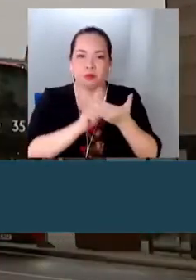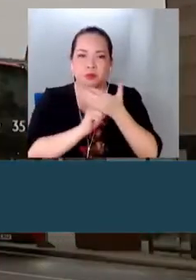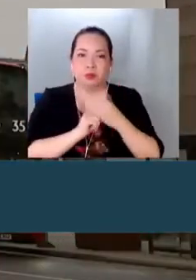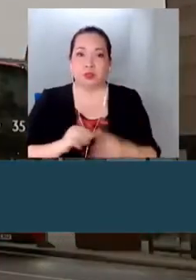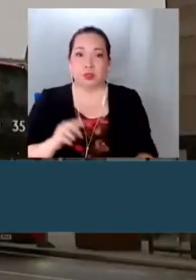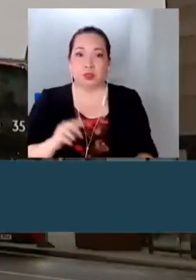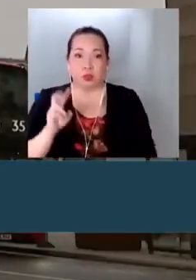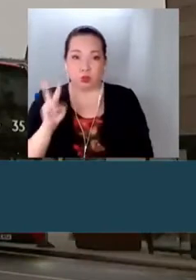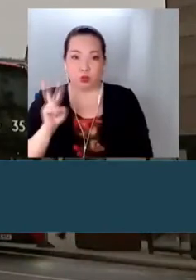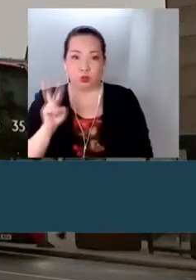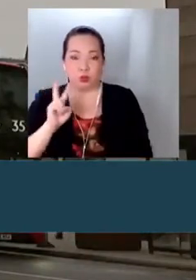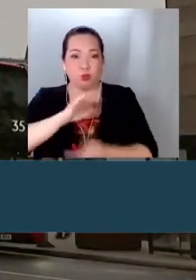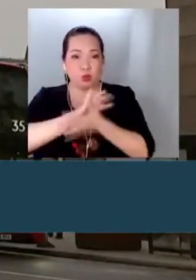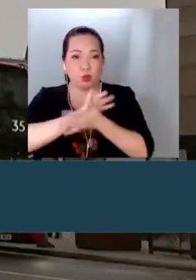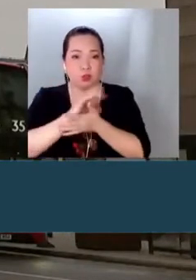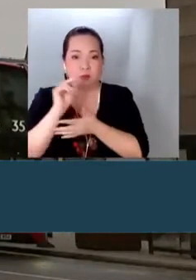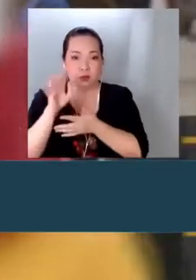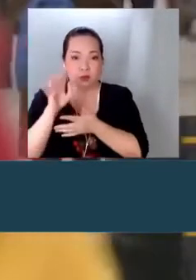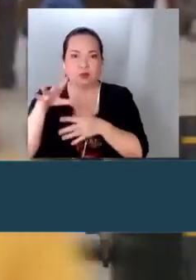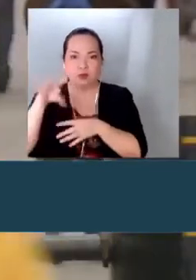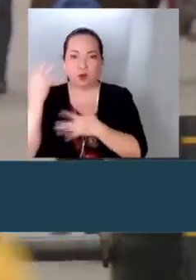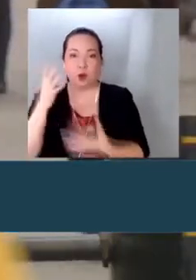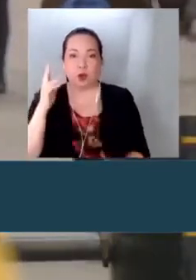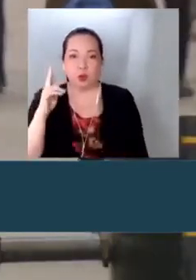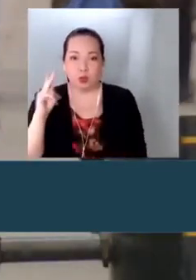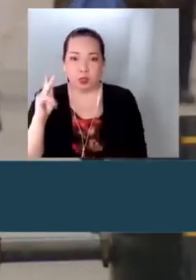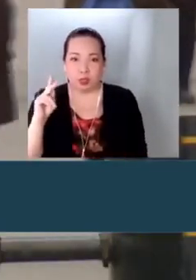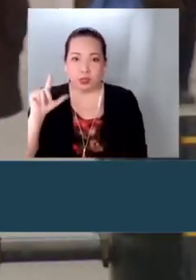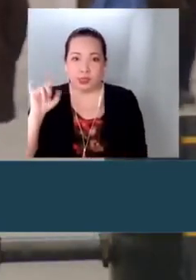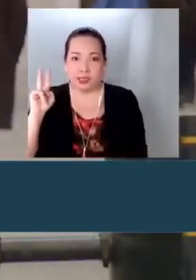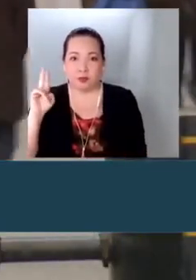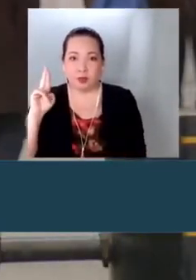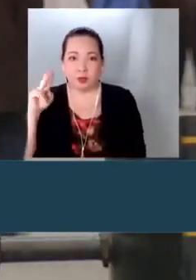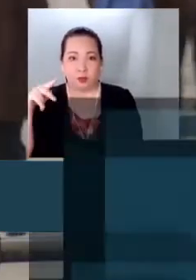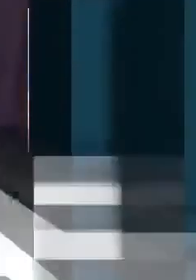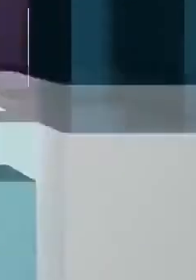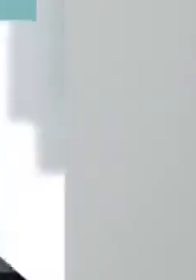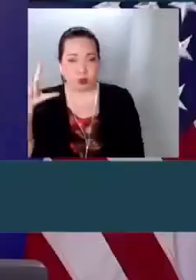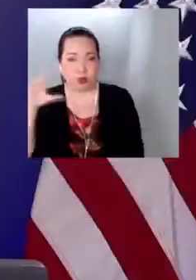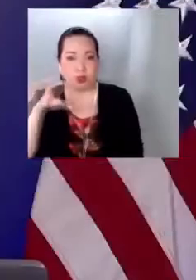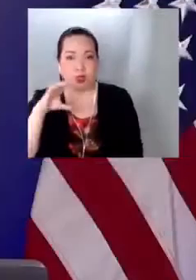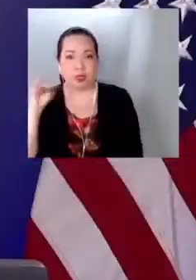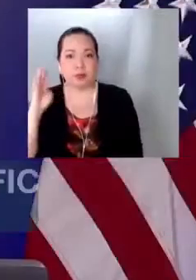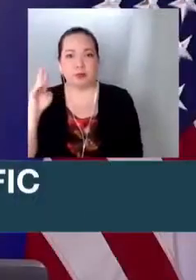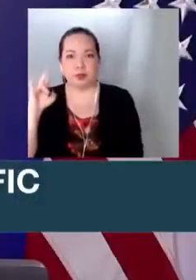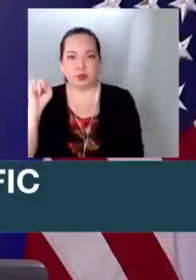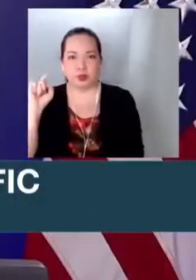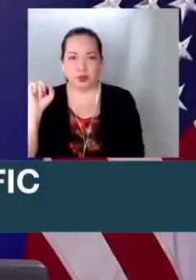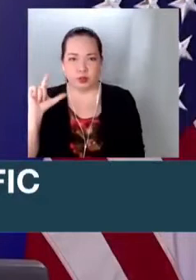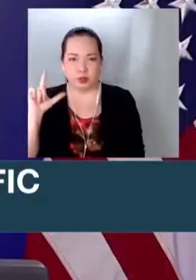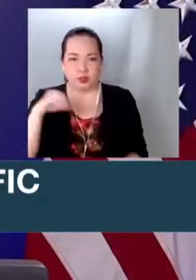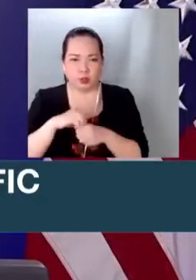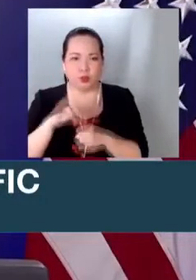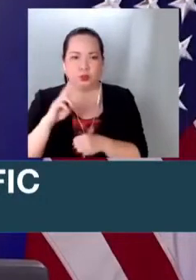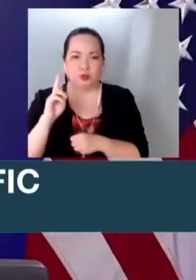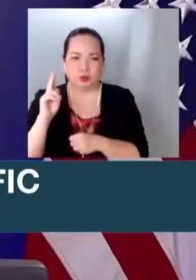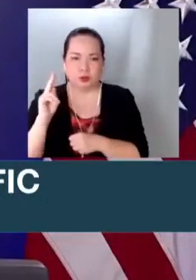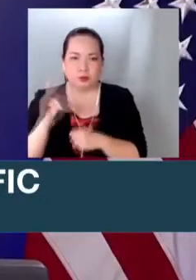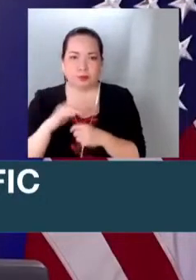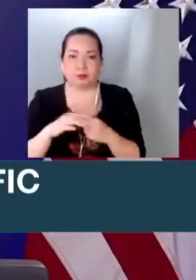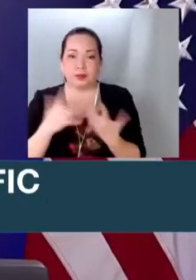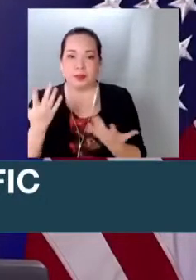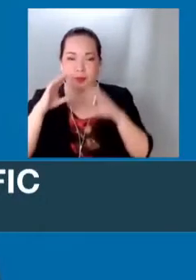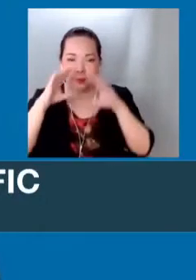variants detected in Liverpool and Bristol in the UK. U.S. President Joe Biden stressing the need for a free and